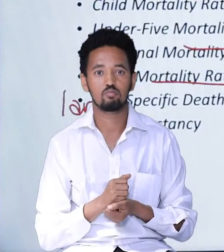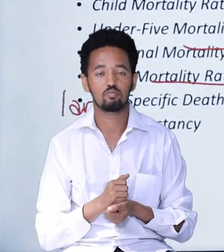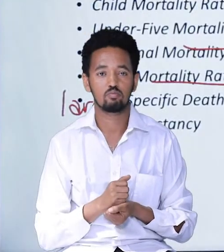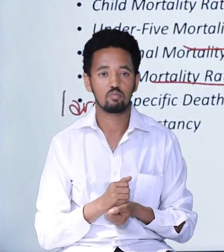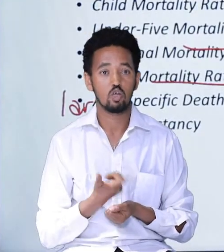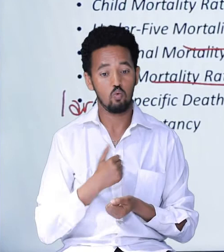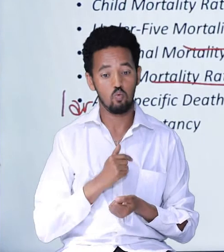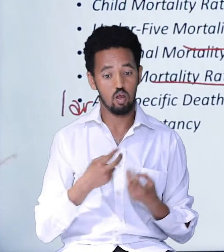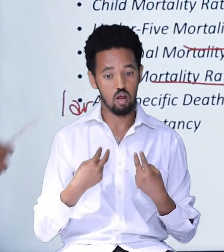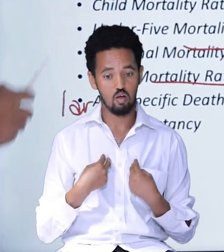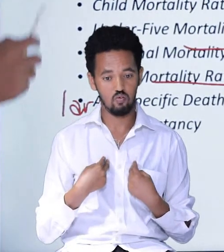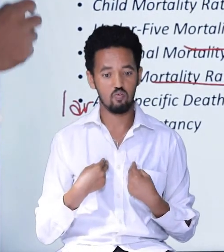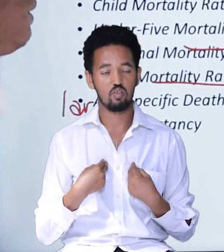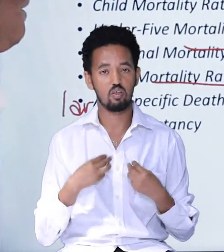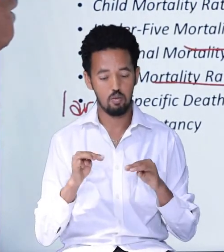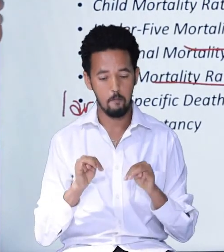We need to have a measurement.